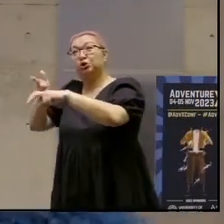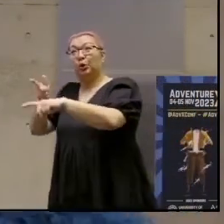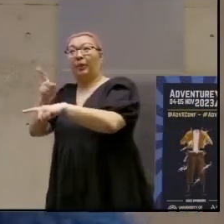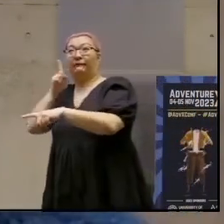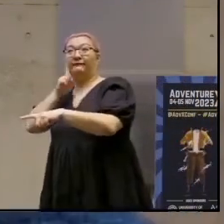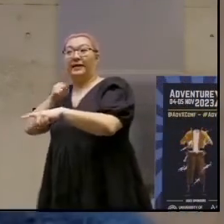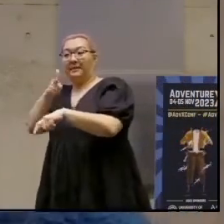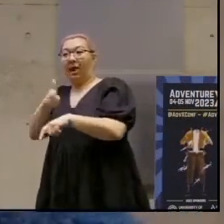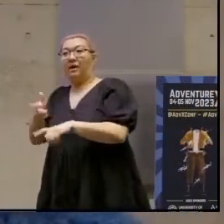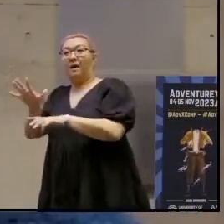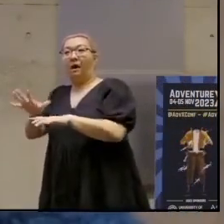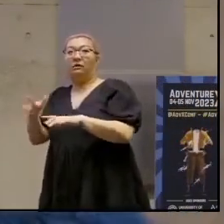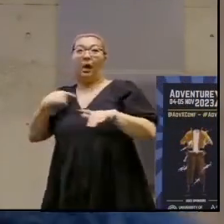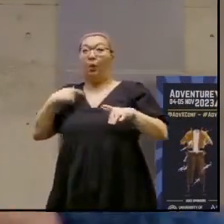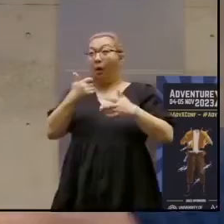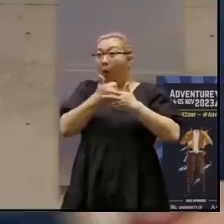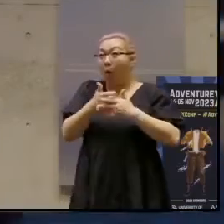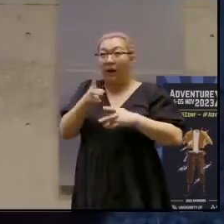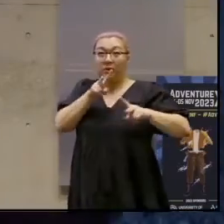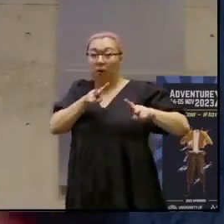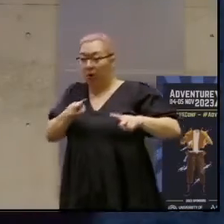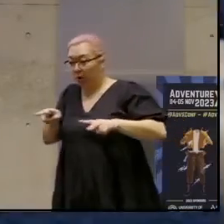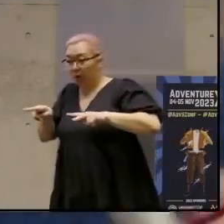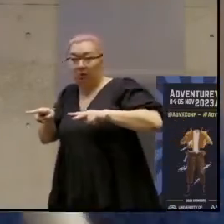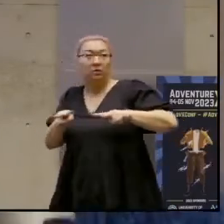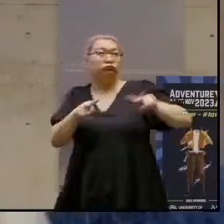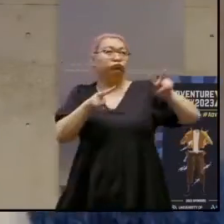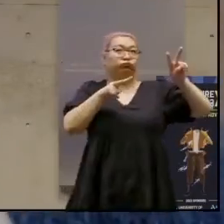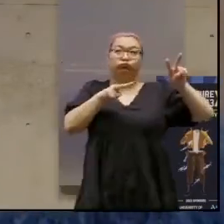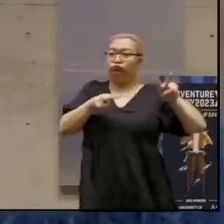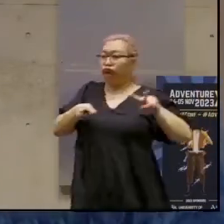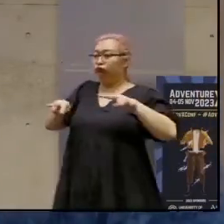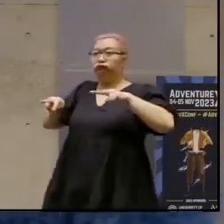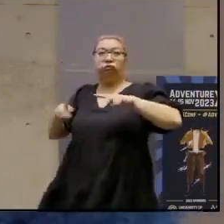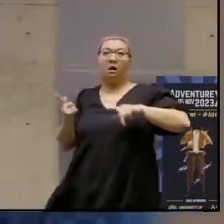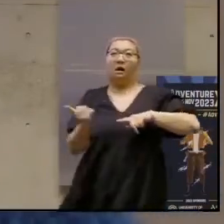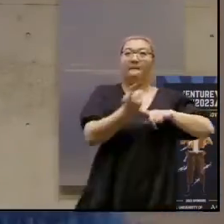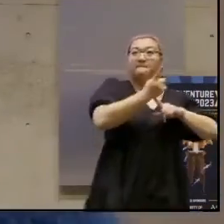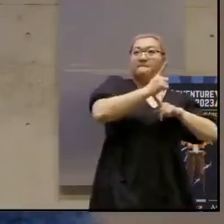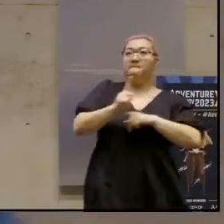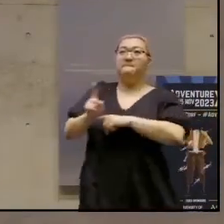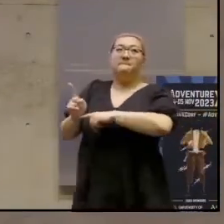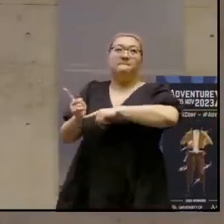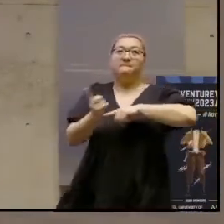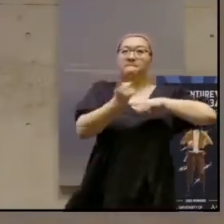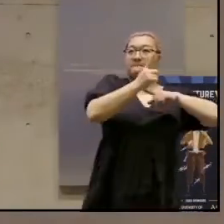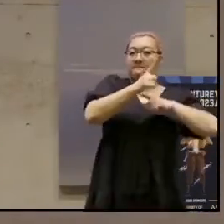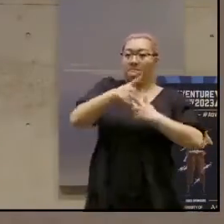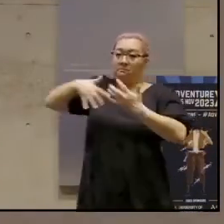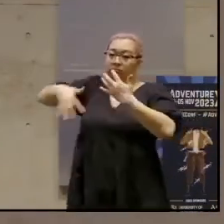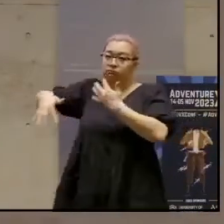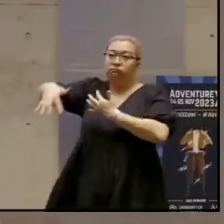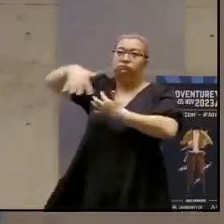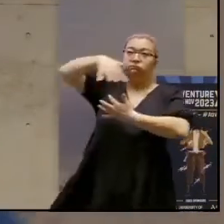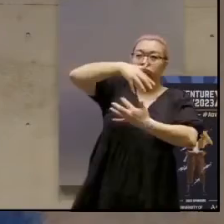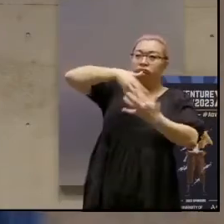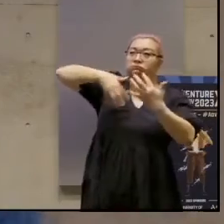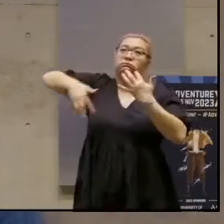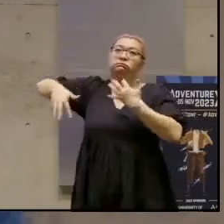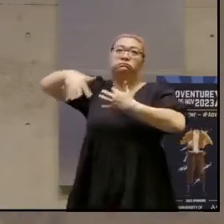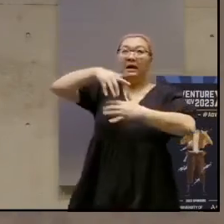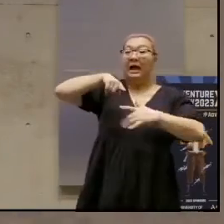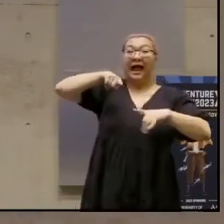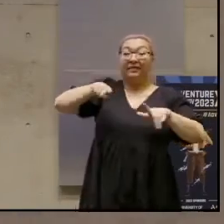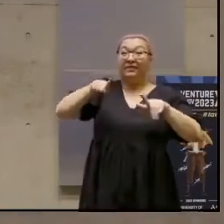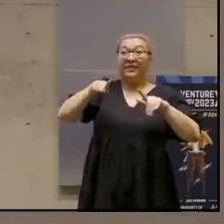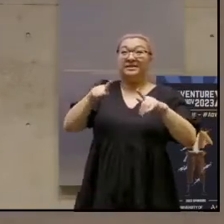those locations and looping around and around and around and around while this non-romance plays itself out. If you like